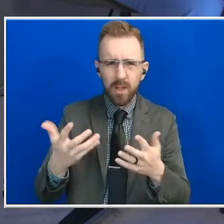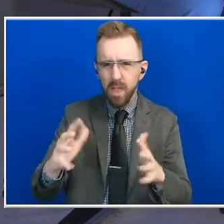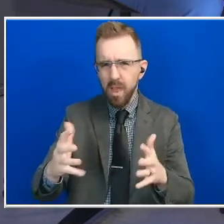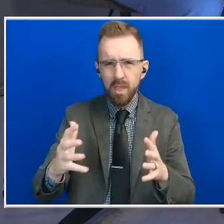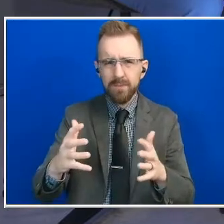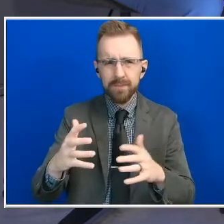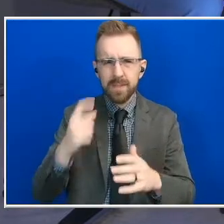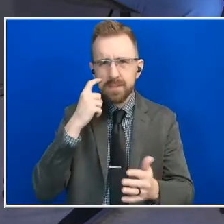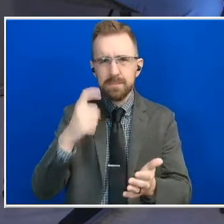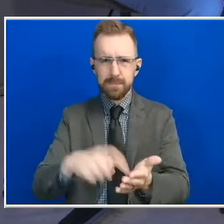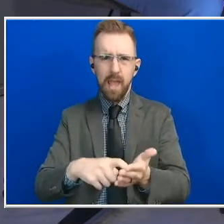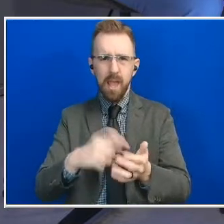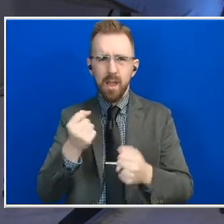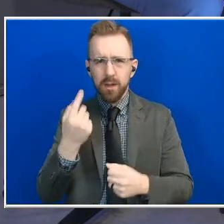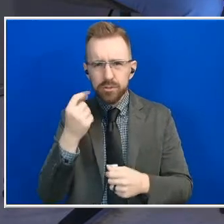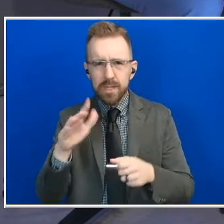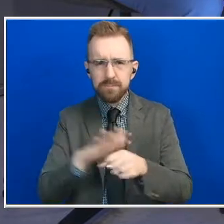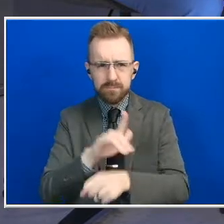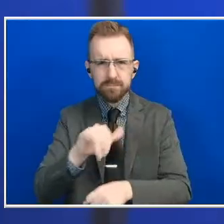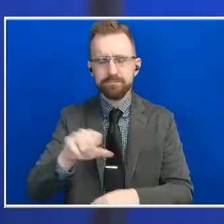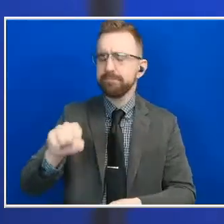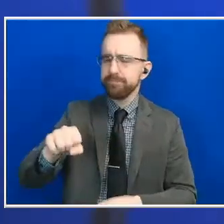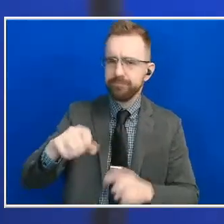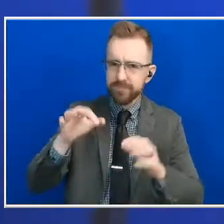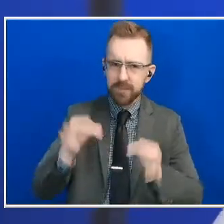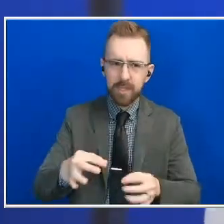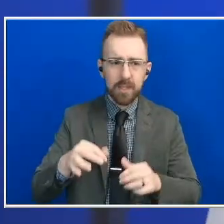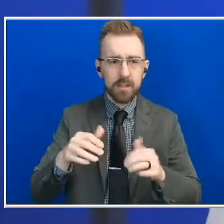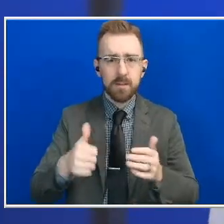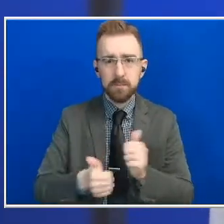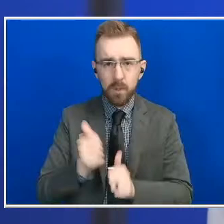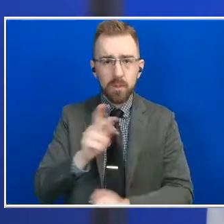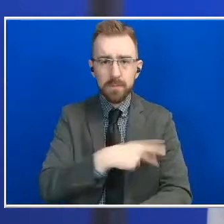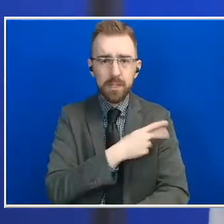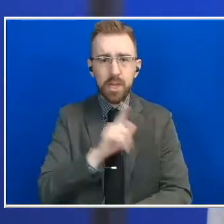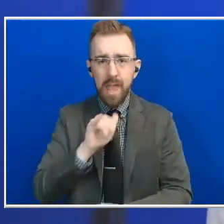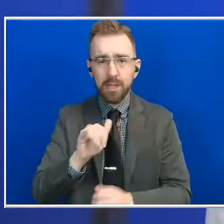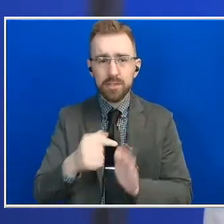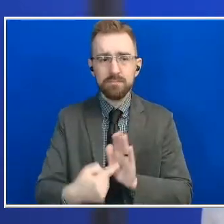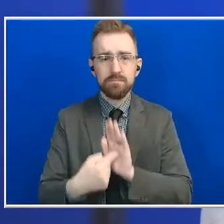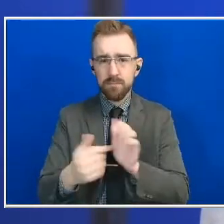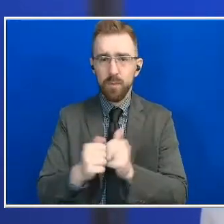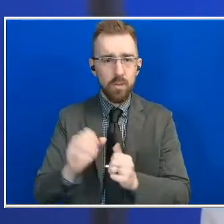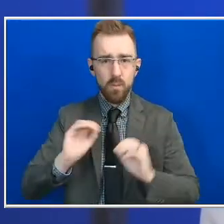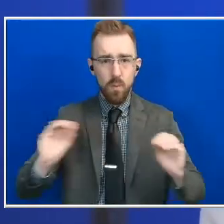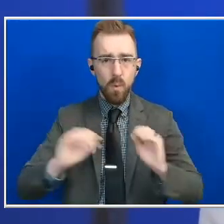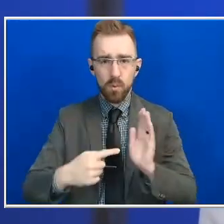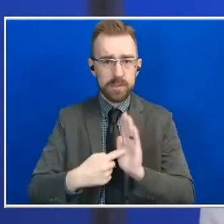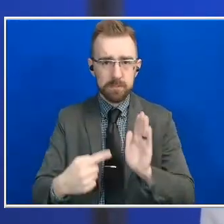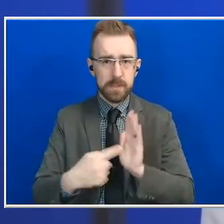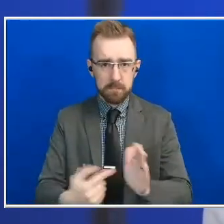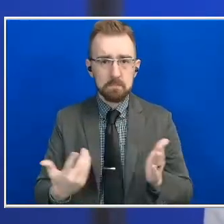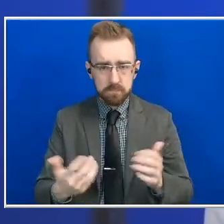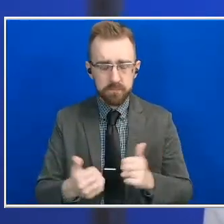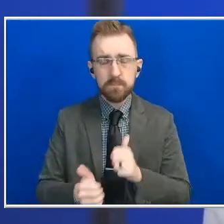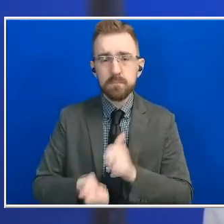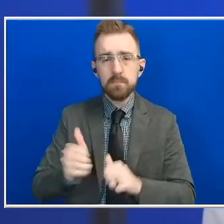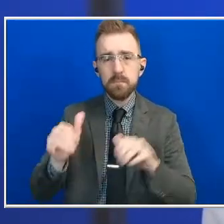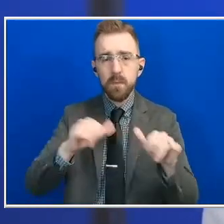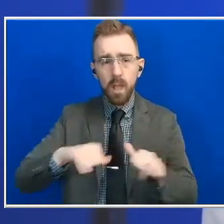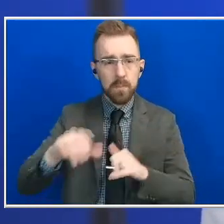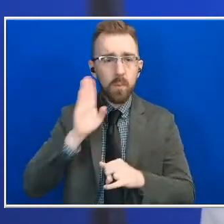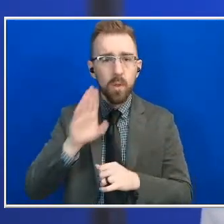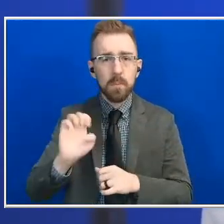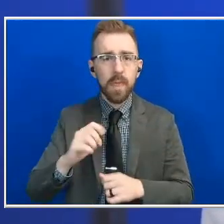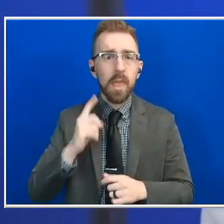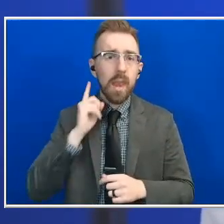and understand? Absolutely. Most patients actually present with no symptoms. The most common one are going to be a neck mass,